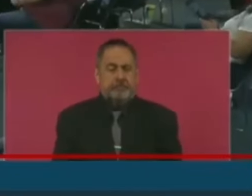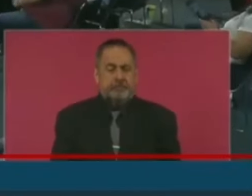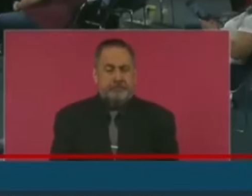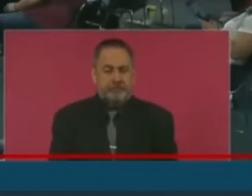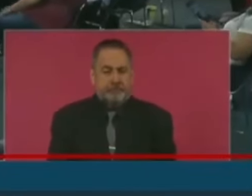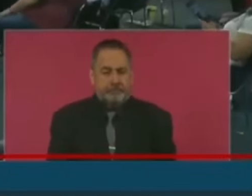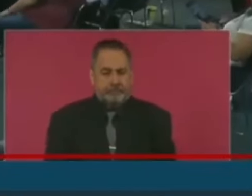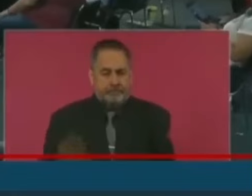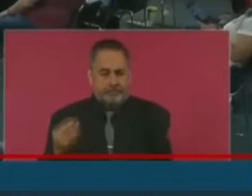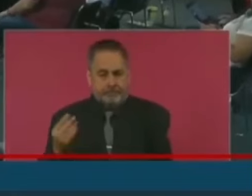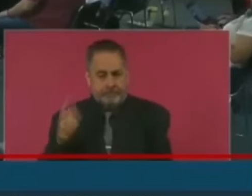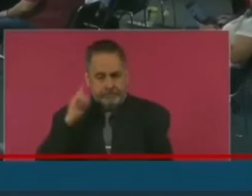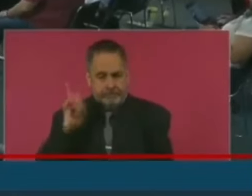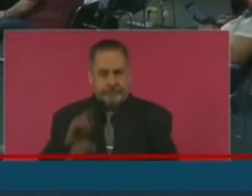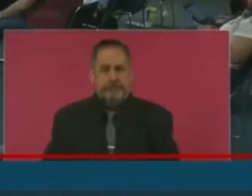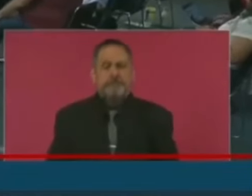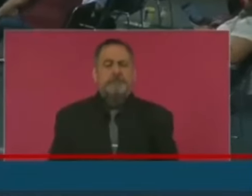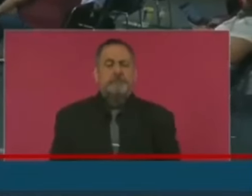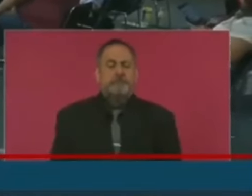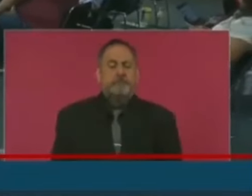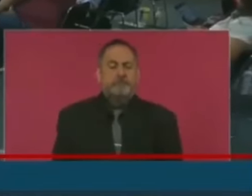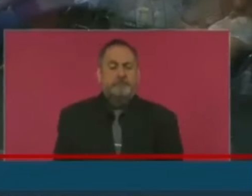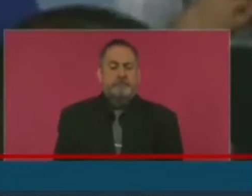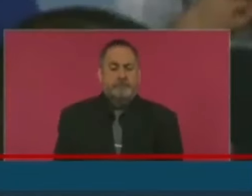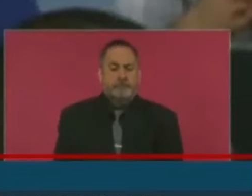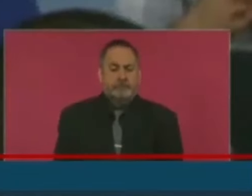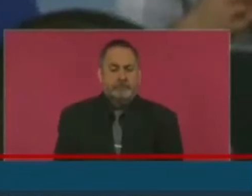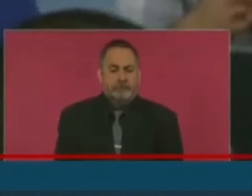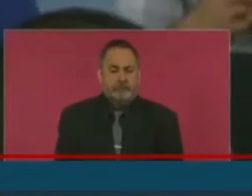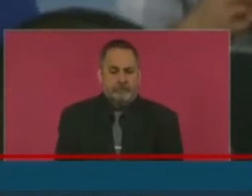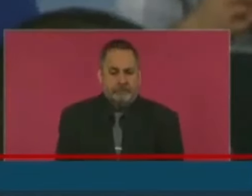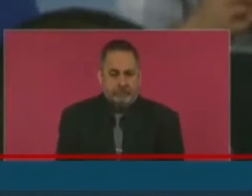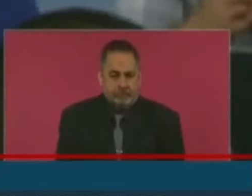We are not looking for dialogue